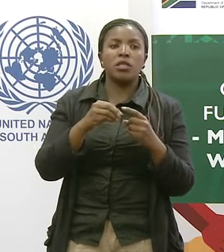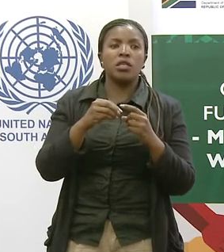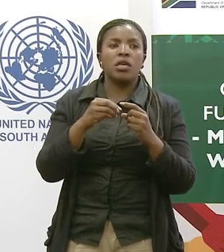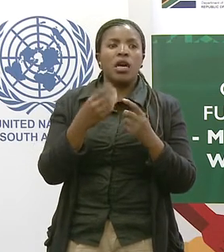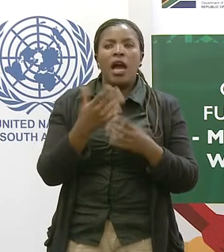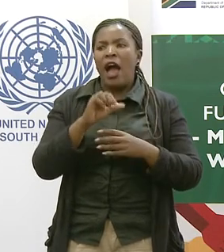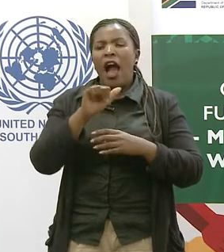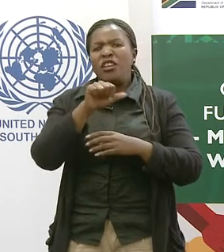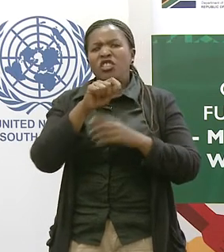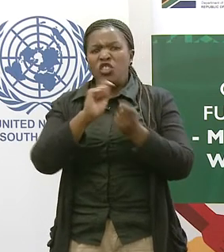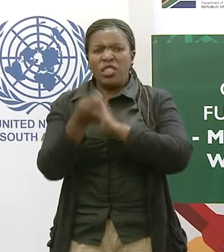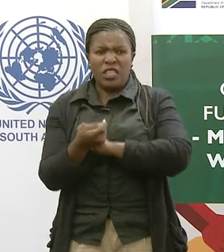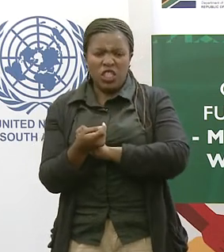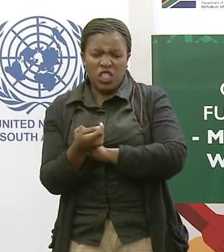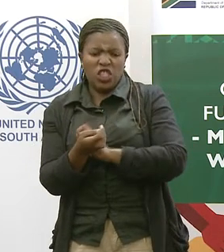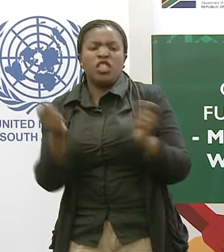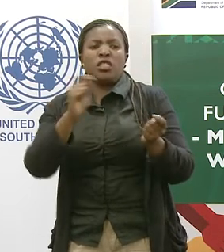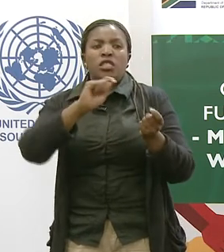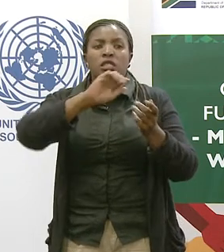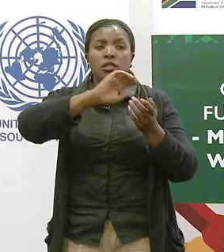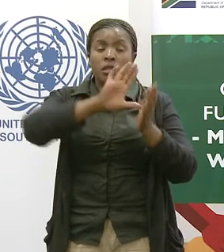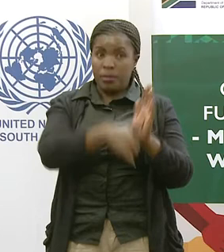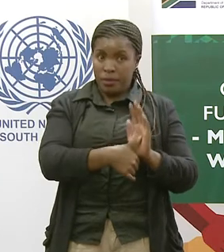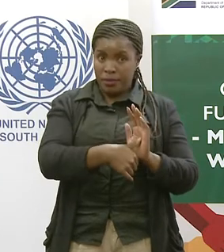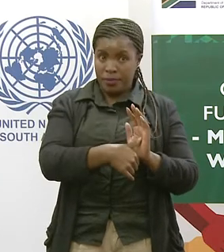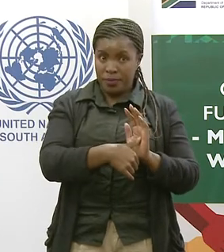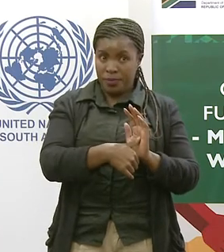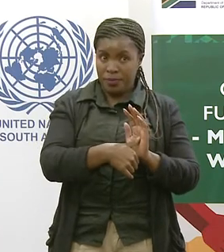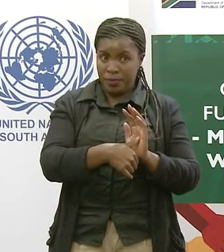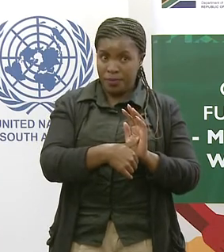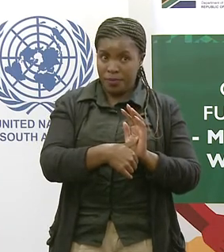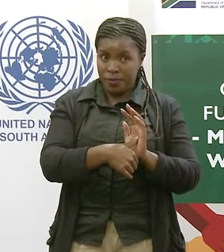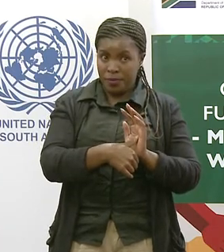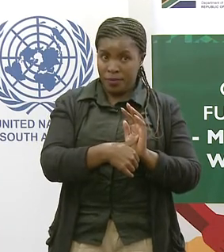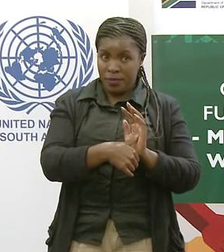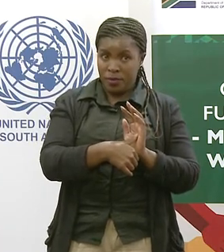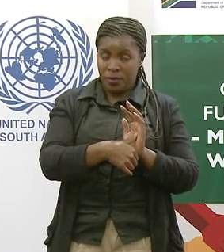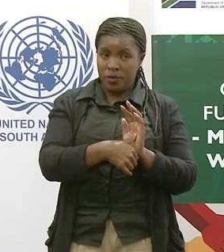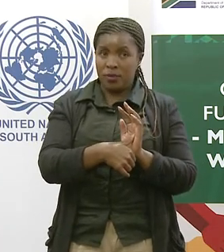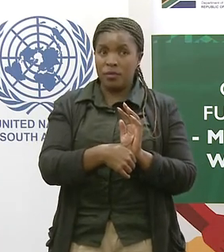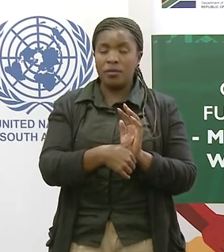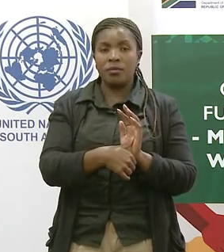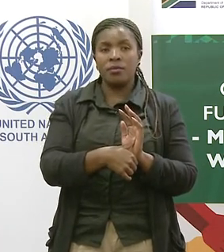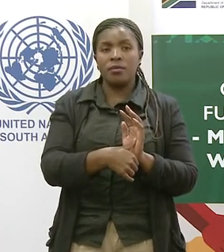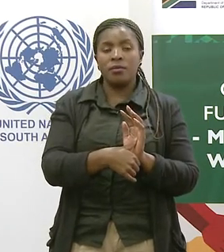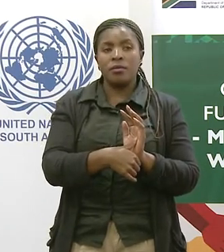reframing disability in light of sort of the remarks I made earlier.